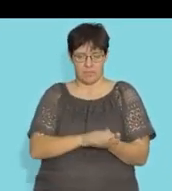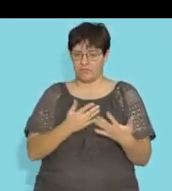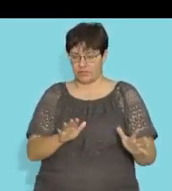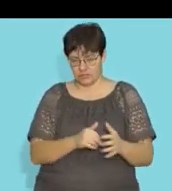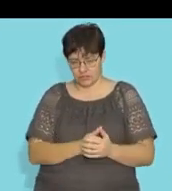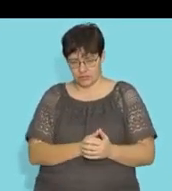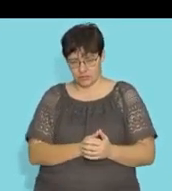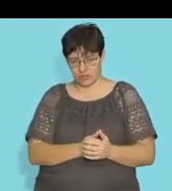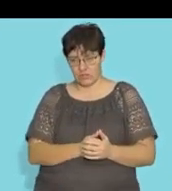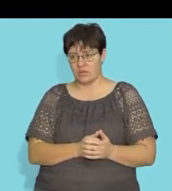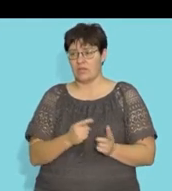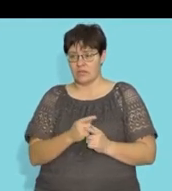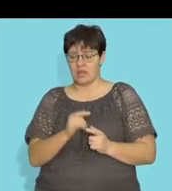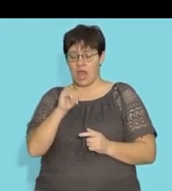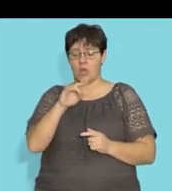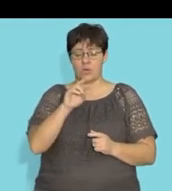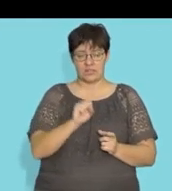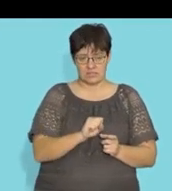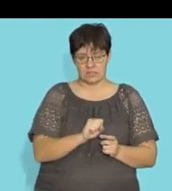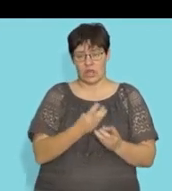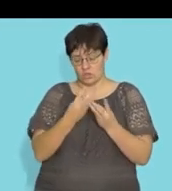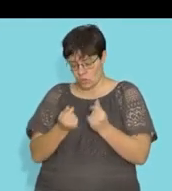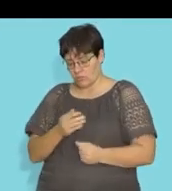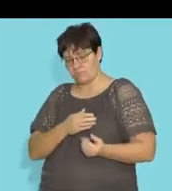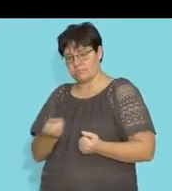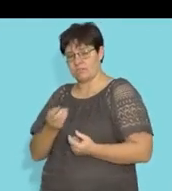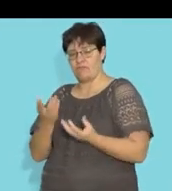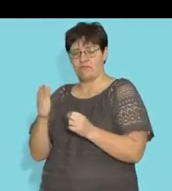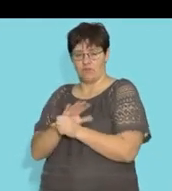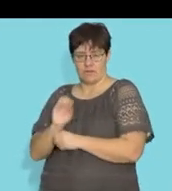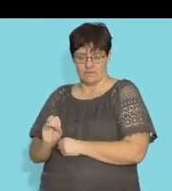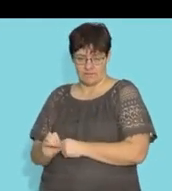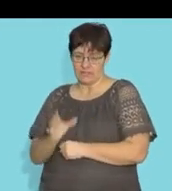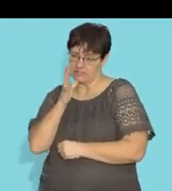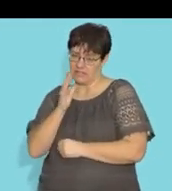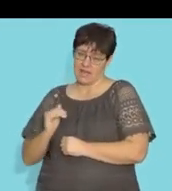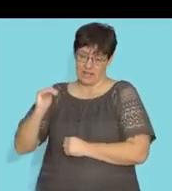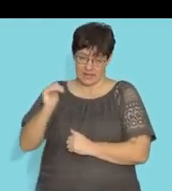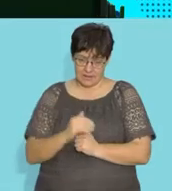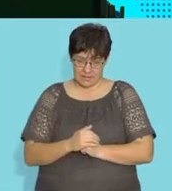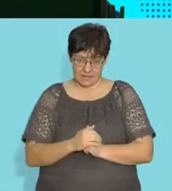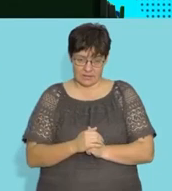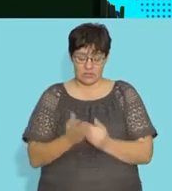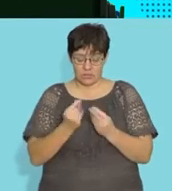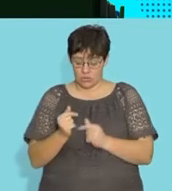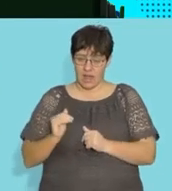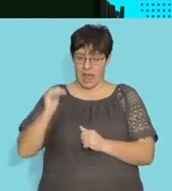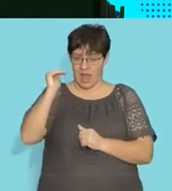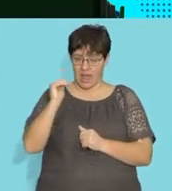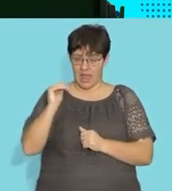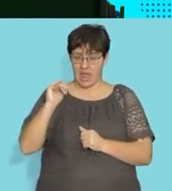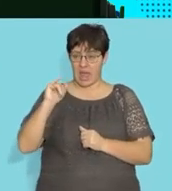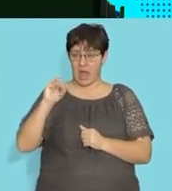then a high concentration of ions in solution. And that high concentration of ions in solution means